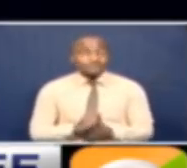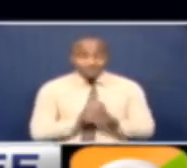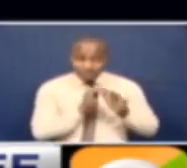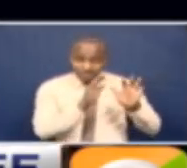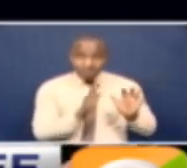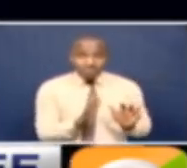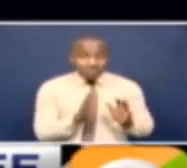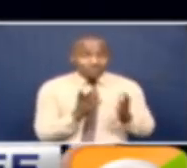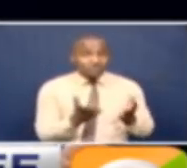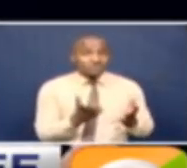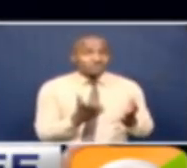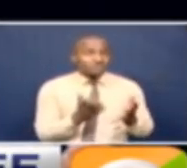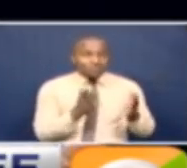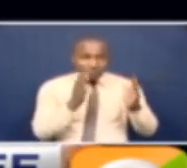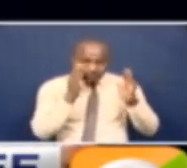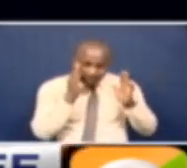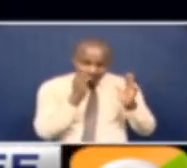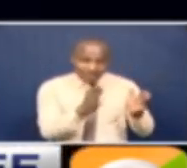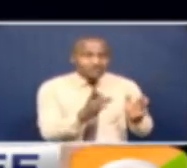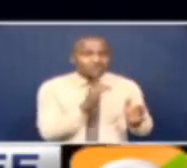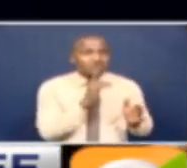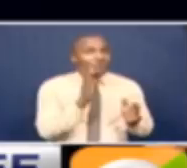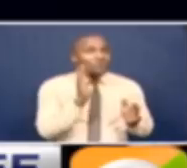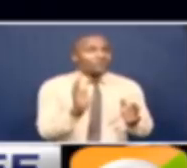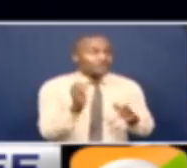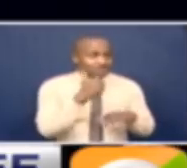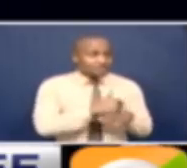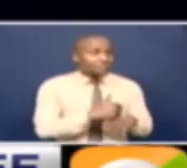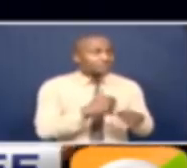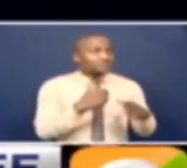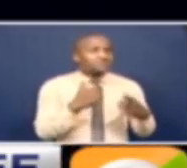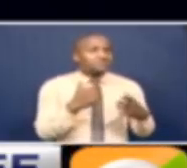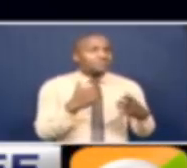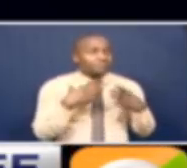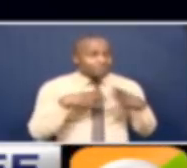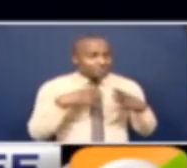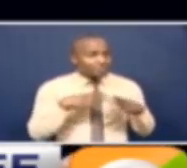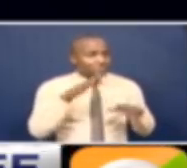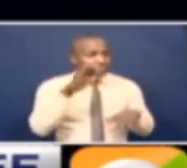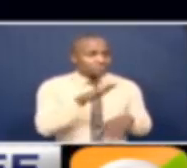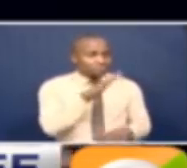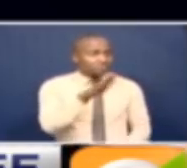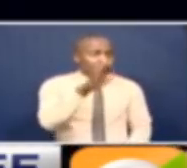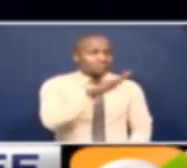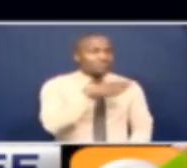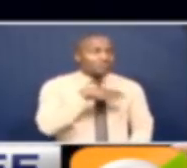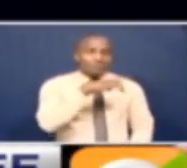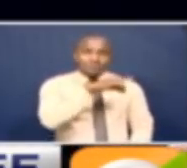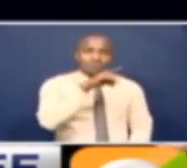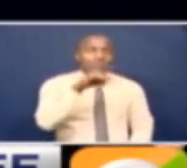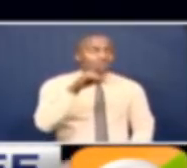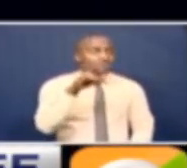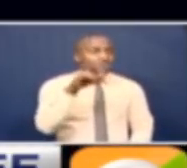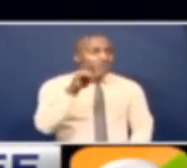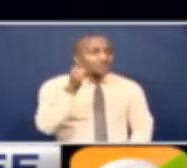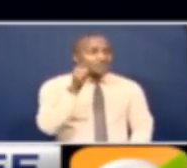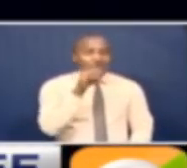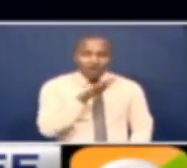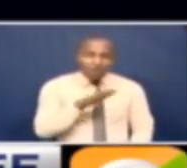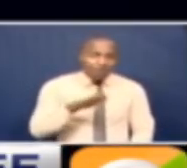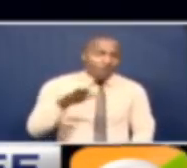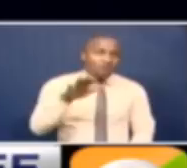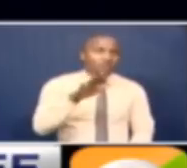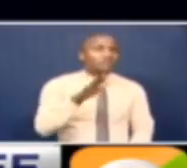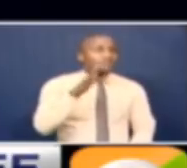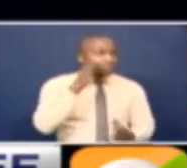that we are focused and we say that we are going to establish people's assemblies. We're doing that across the country. That is guaranteed and it